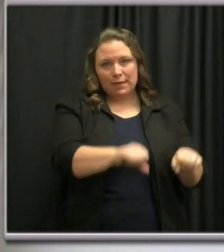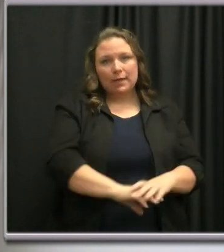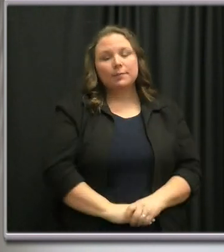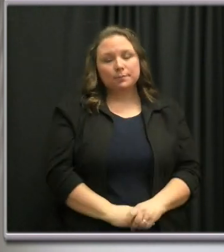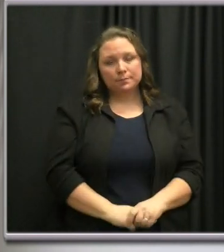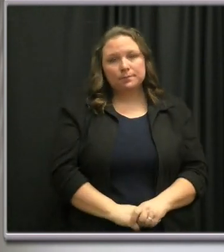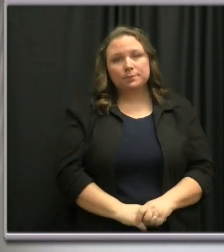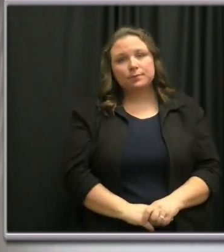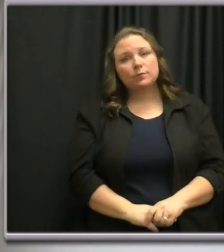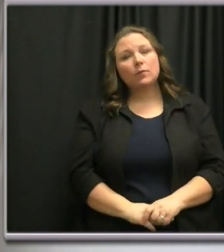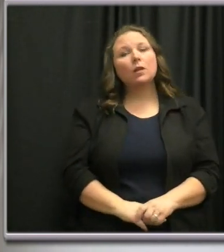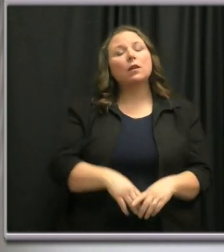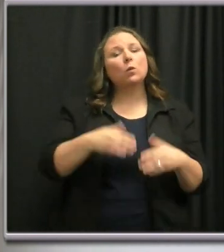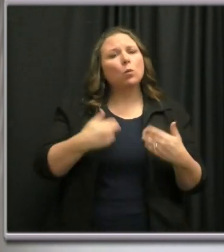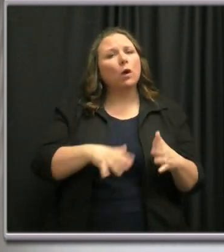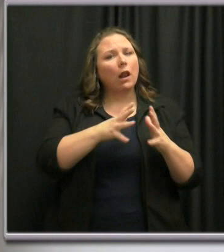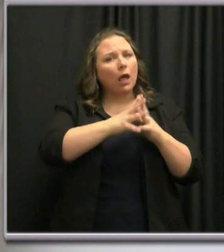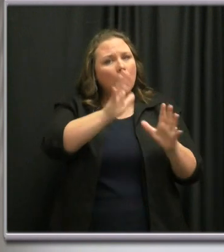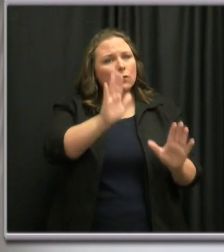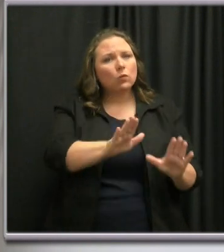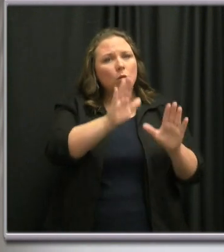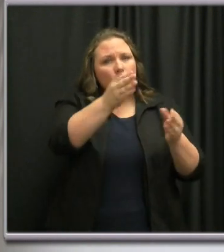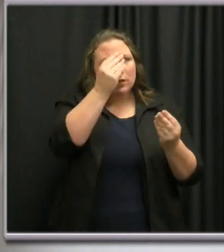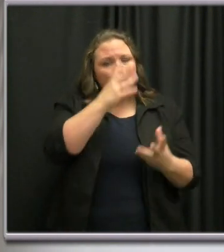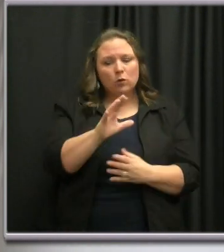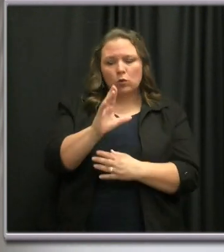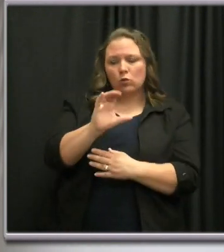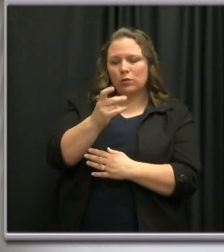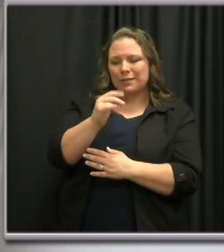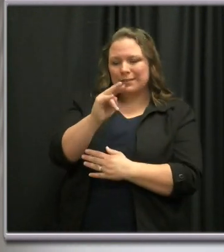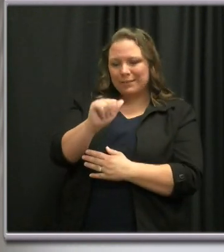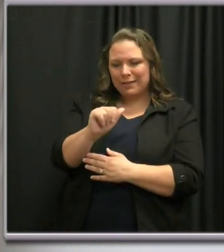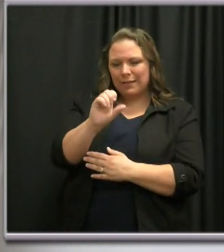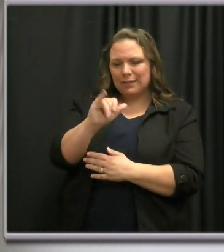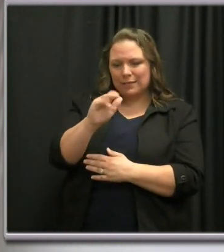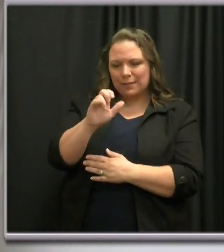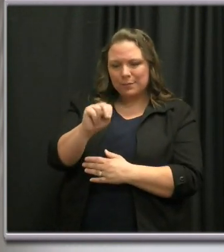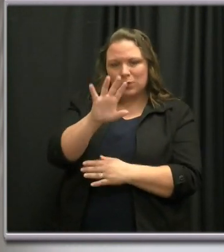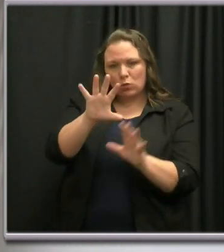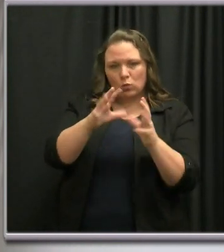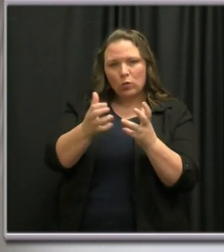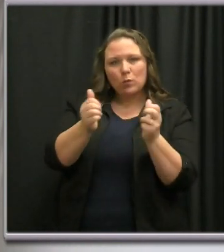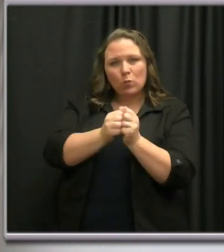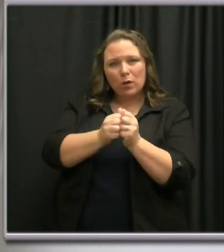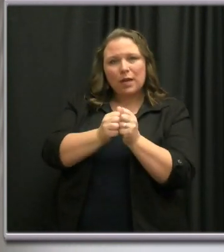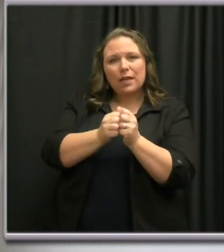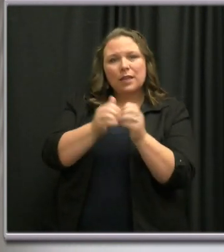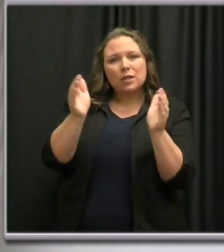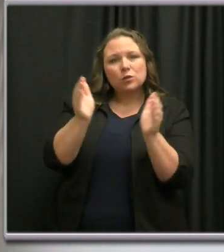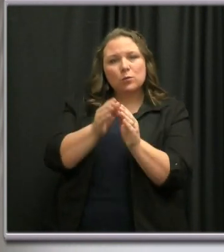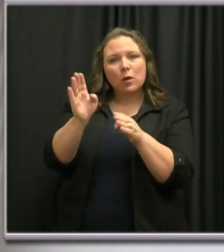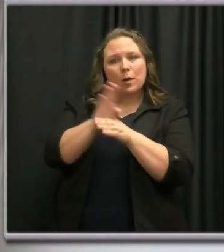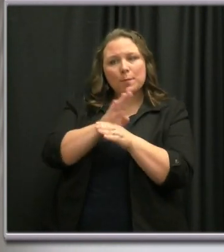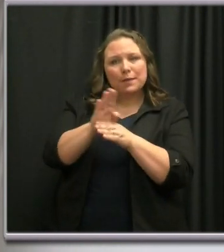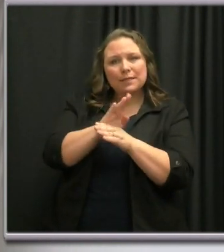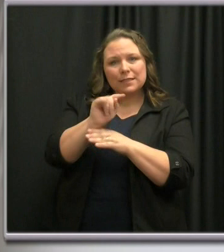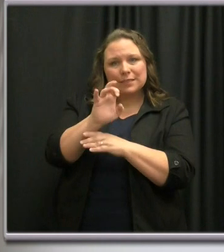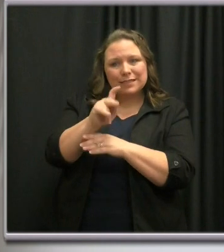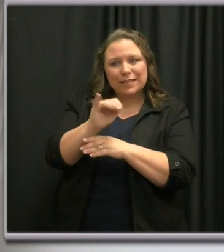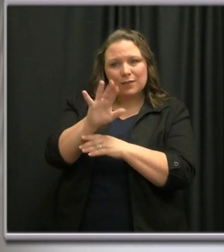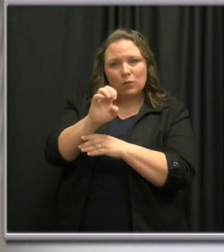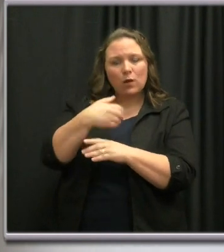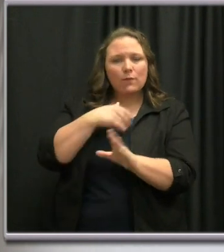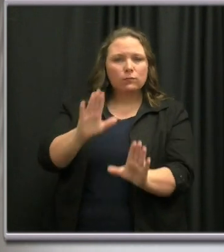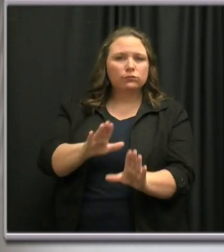There is really, really good information. Christina Simpson and her group with the Nashville Small Business Task Force, it's got a great